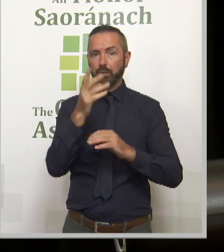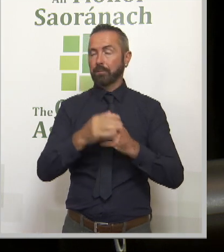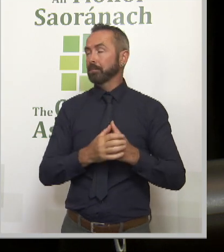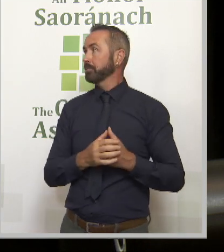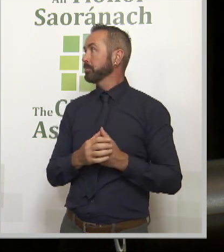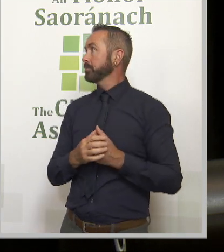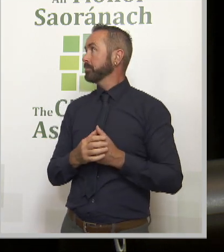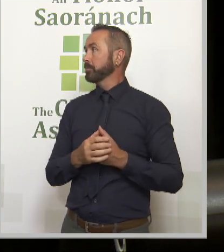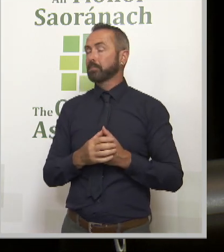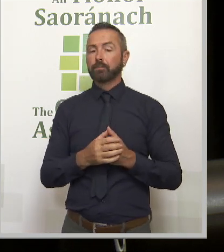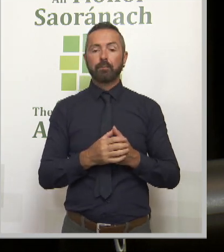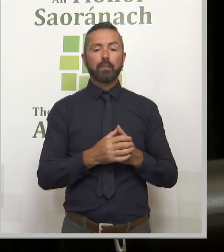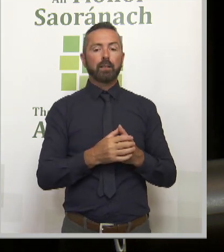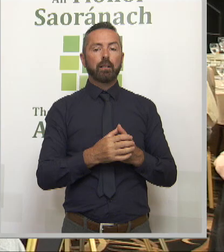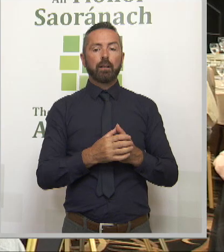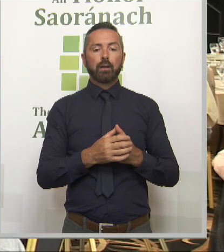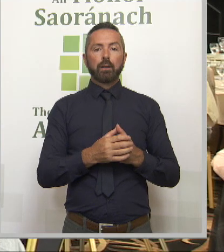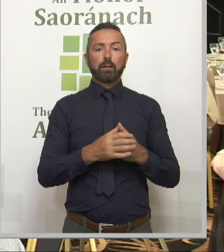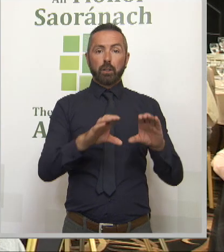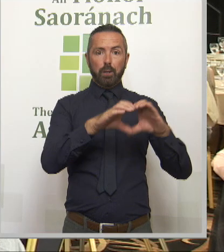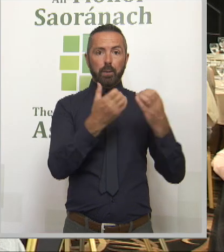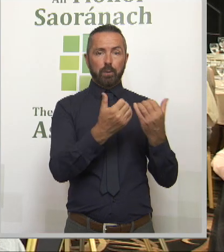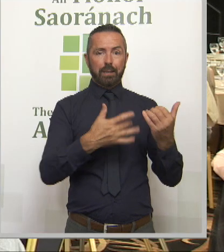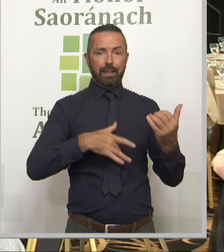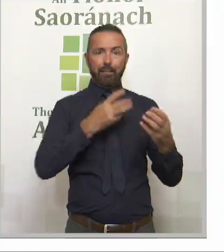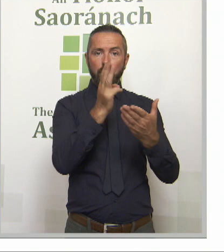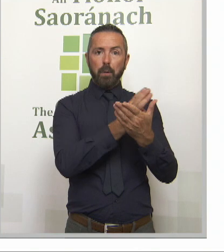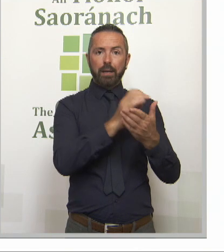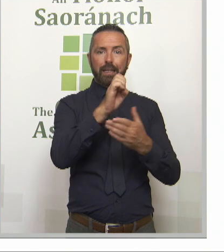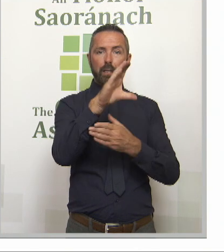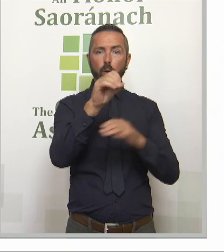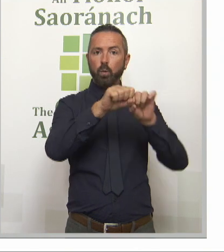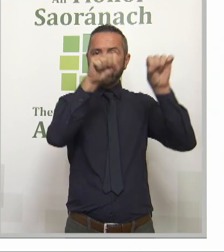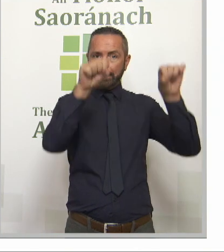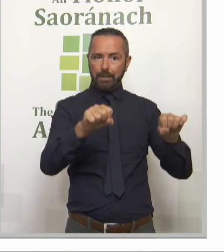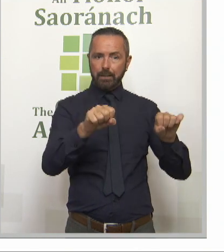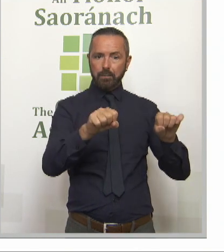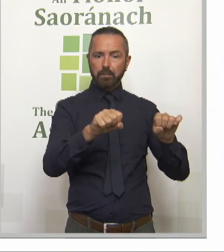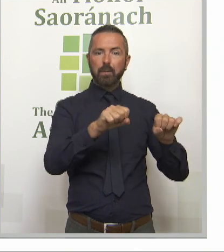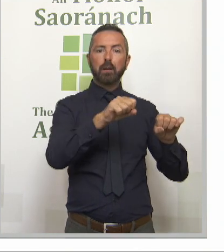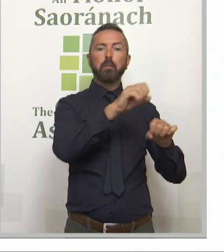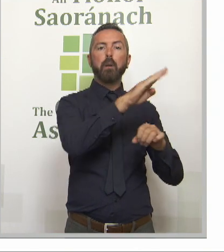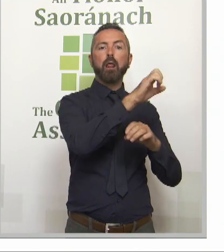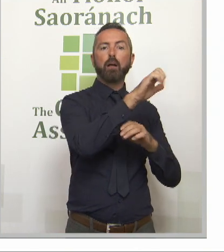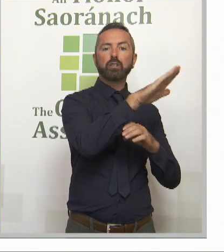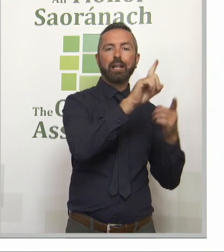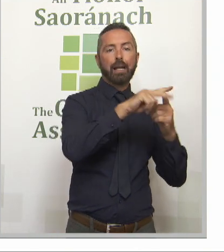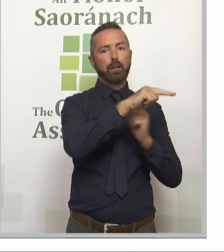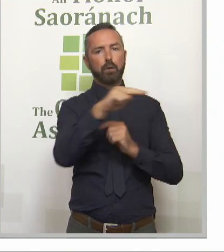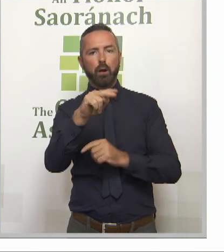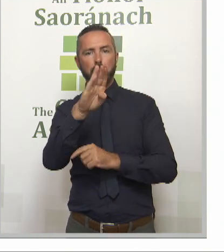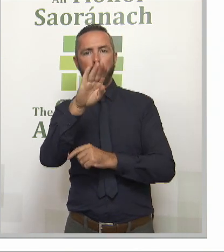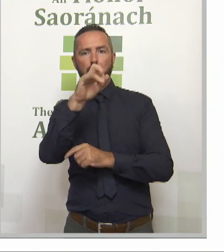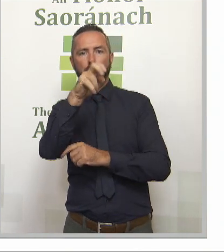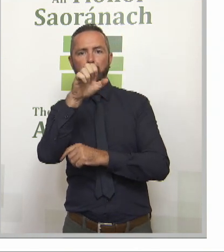The communities live as part of an ecosystem, which is the combined biological and non-biological components of the